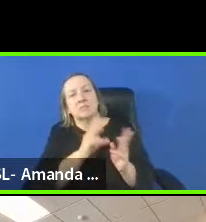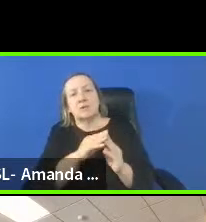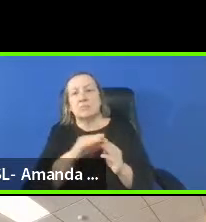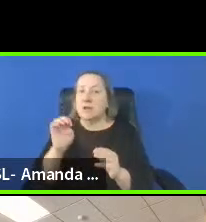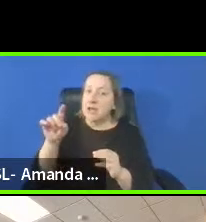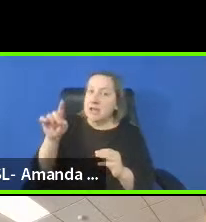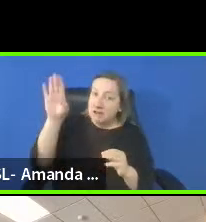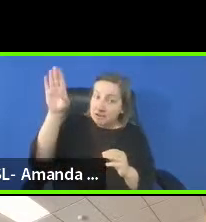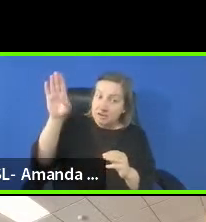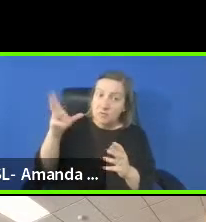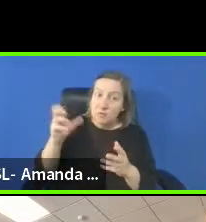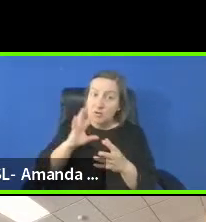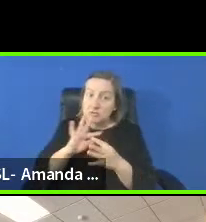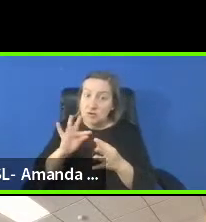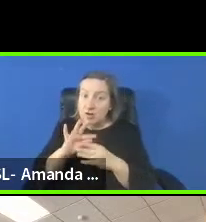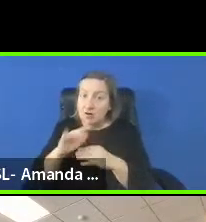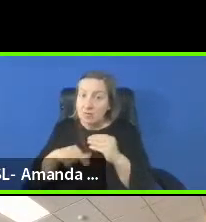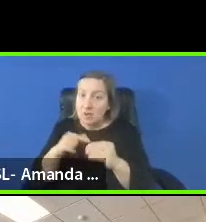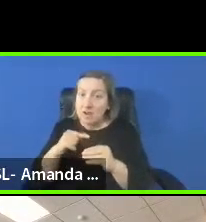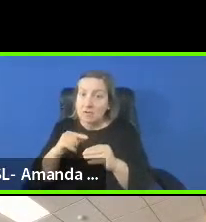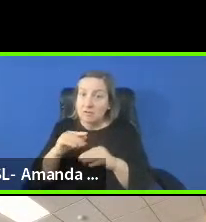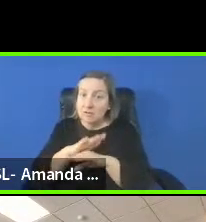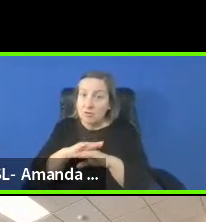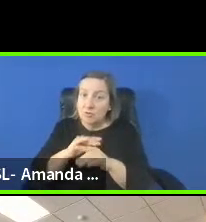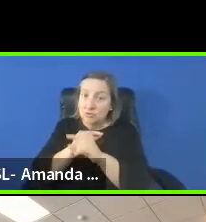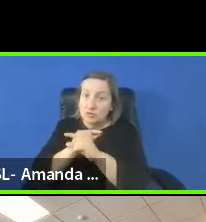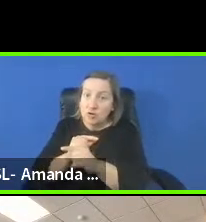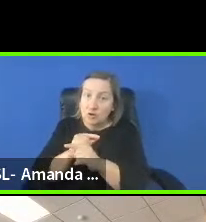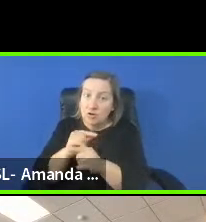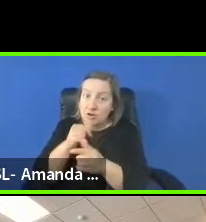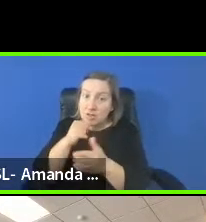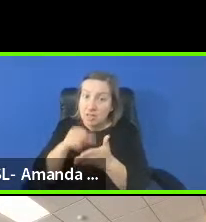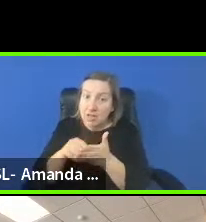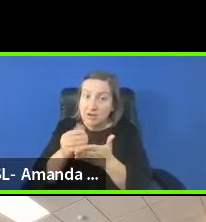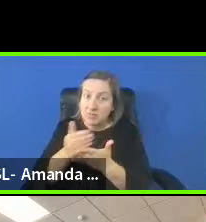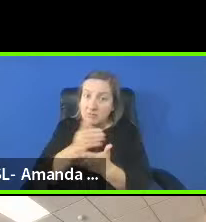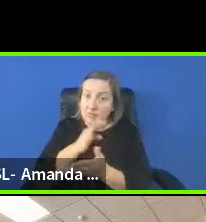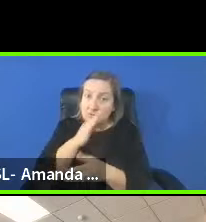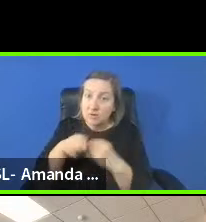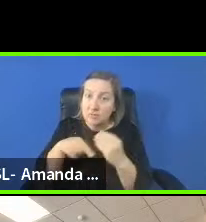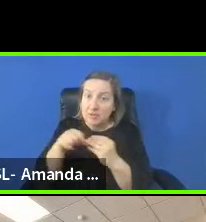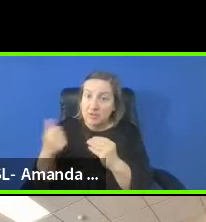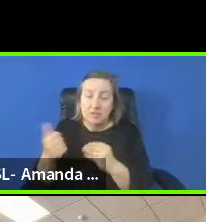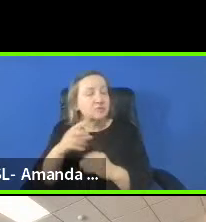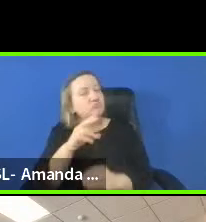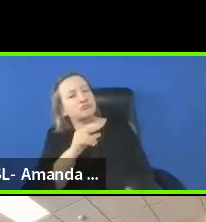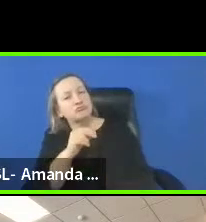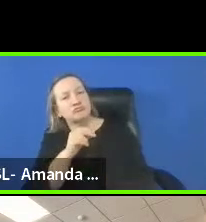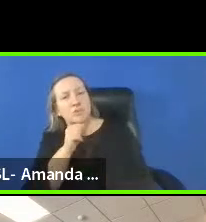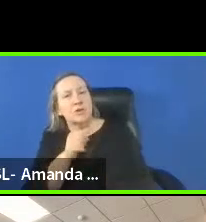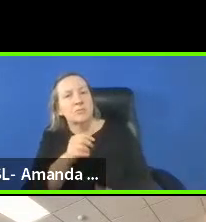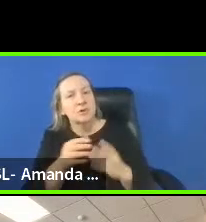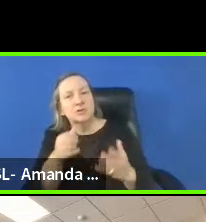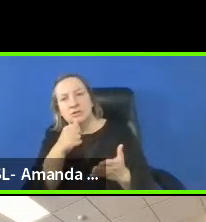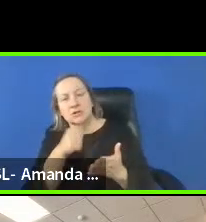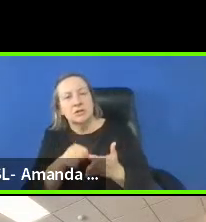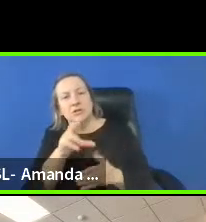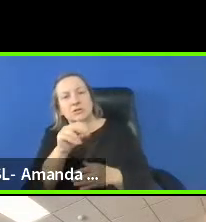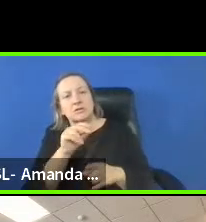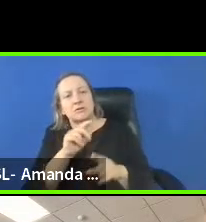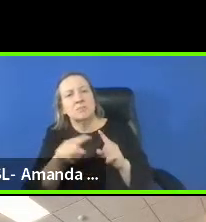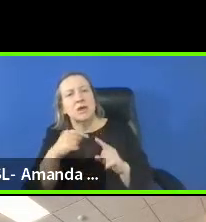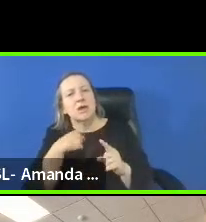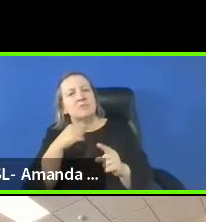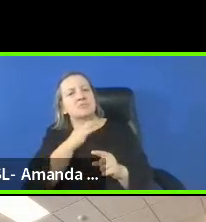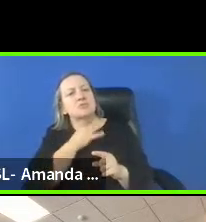wanting to speak to the Coast Guard letter before we transition to the other meetings? Not so much the letter, but I was just curious